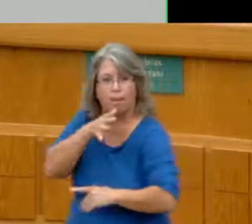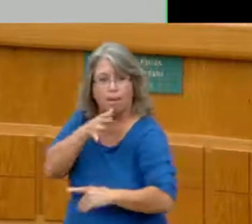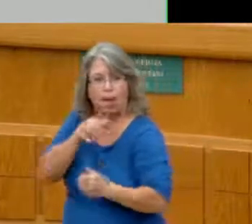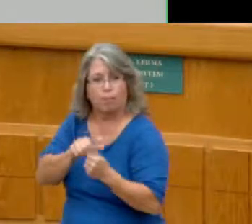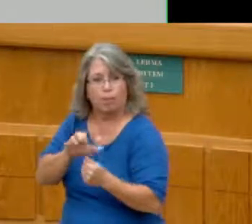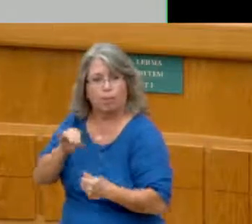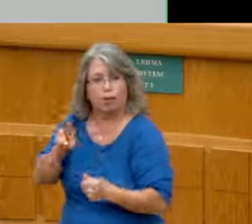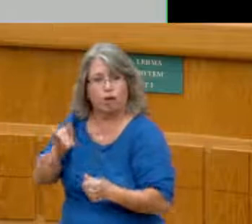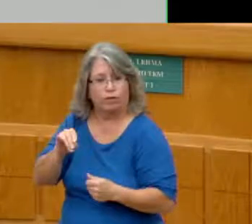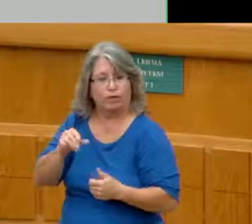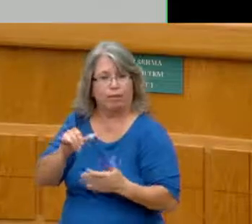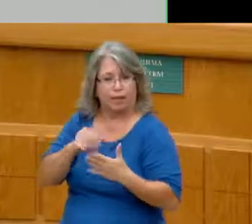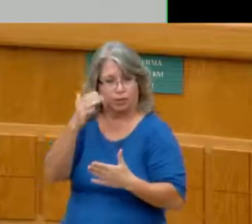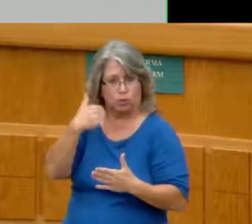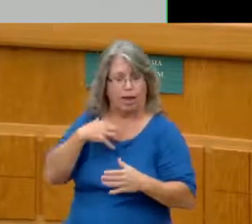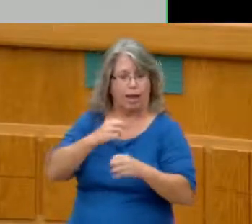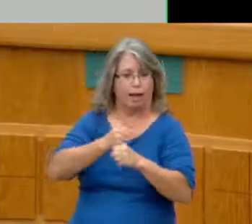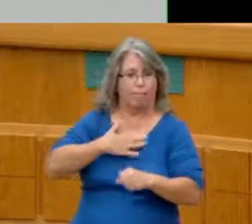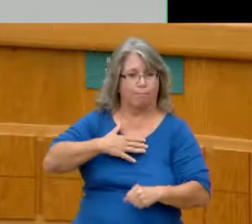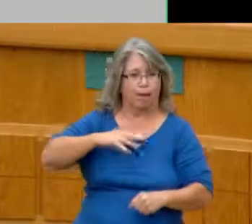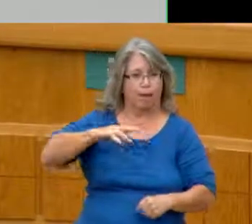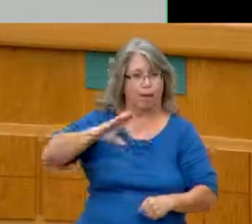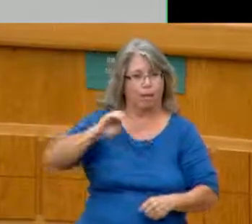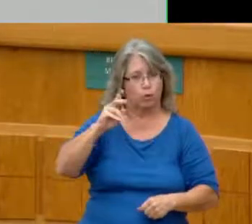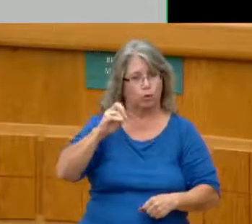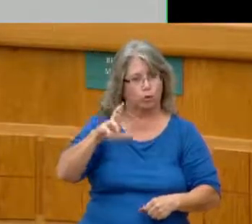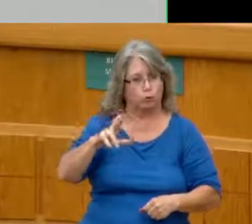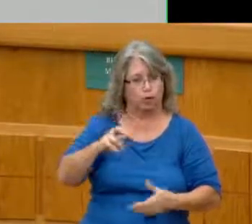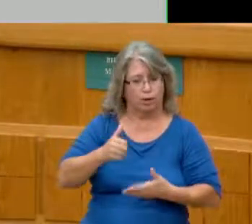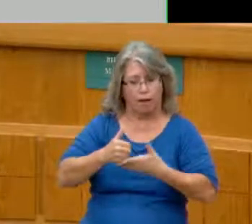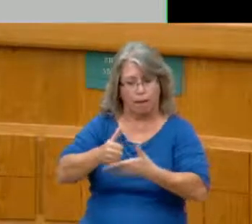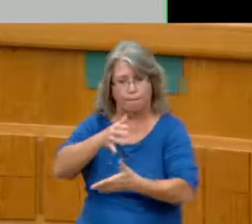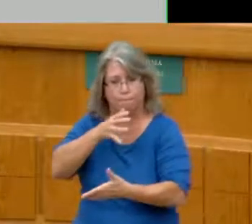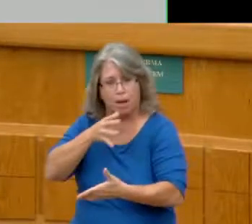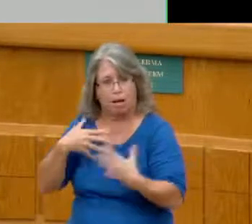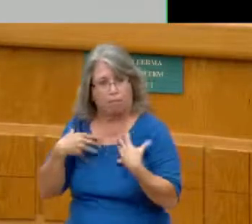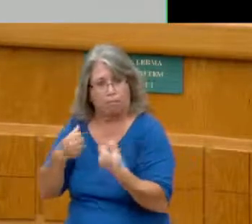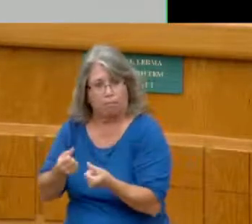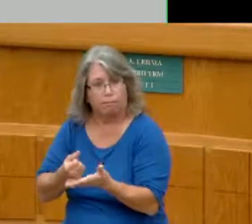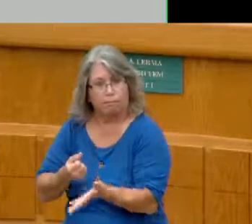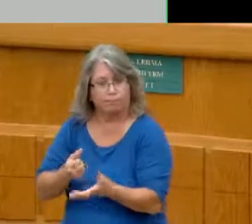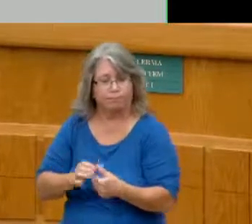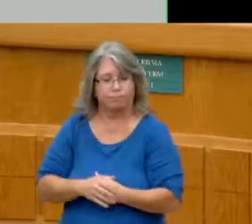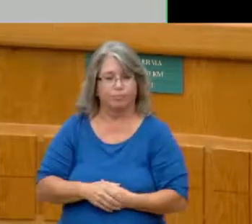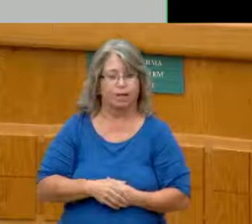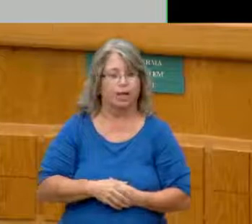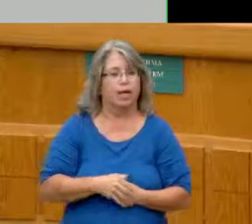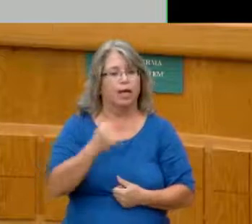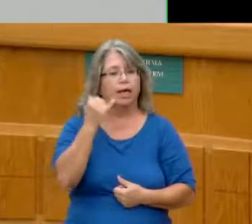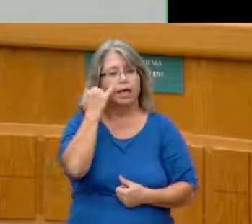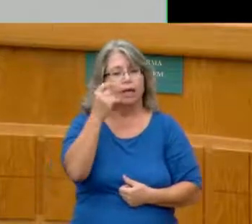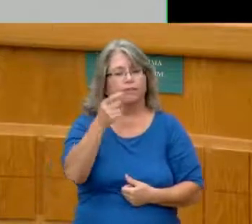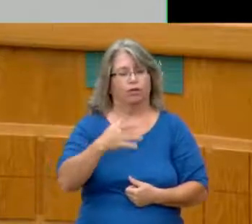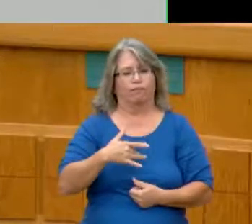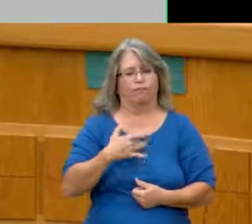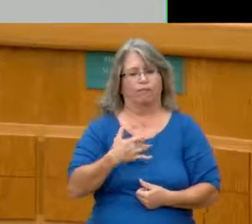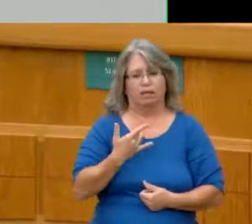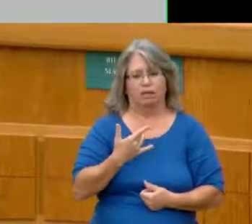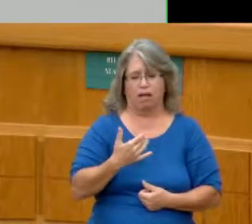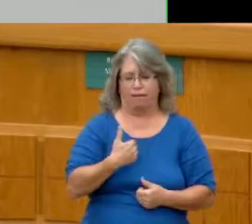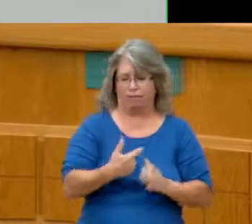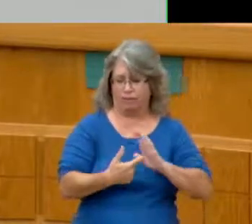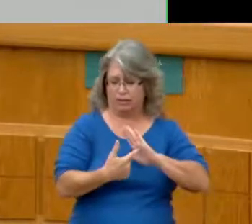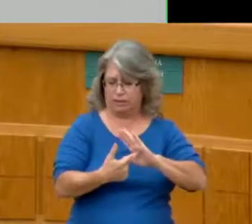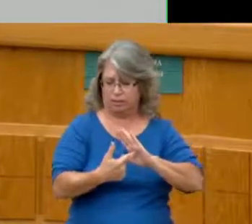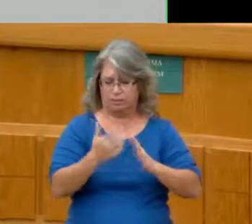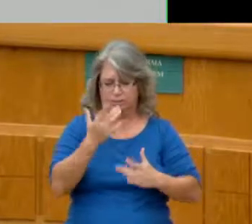help her recover from her heart surgery. If you're symptomatic, self-isolate. I mean, I know I've talked to so many people that are out